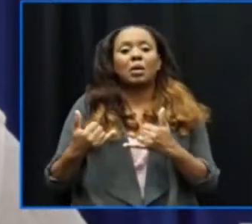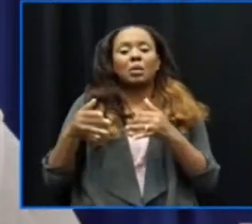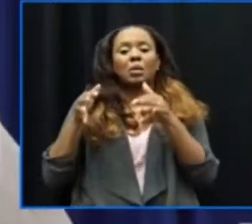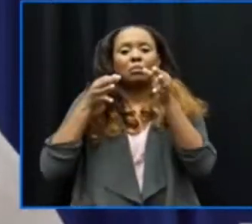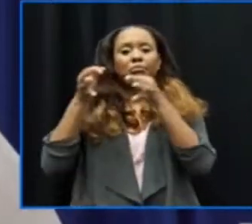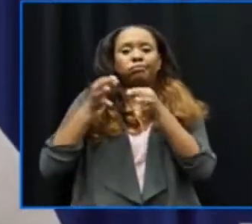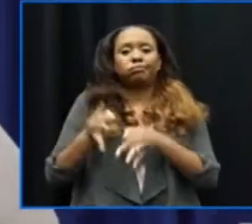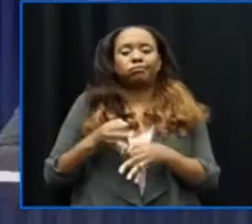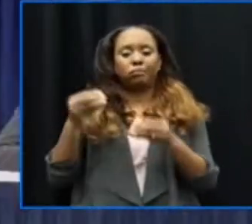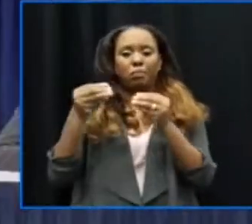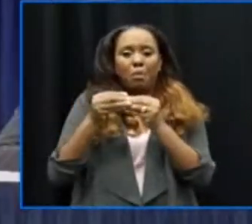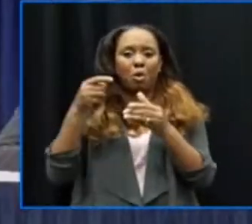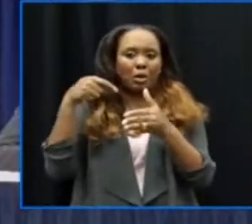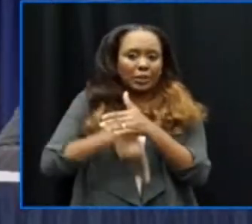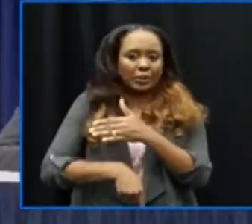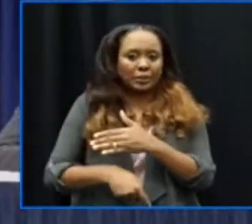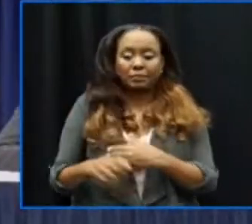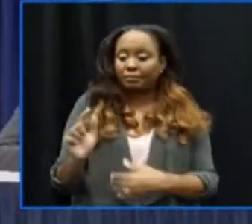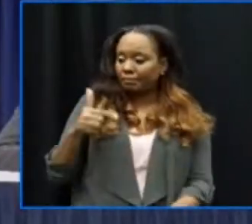very much.